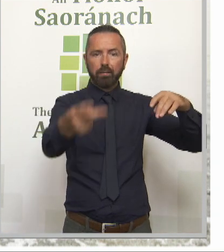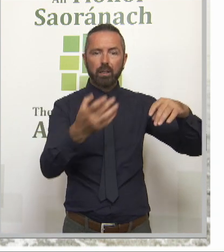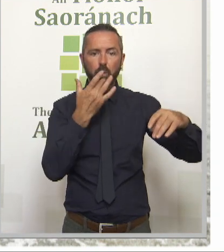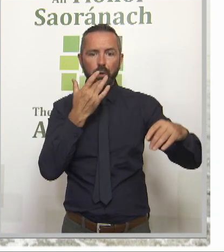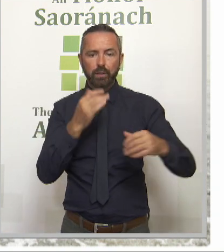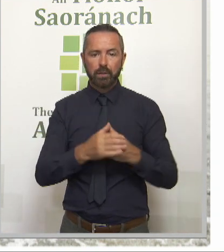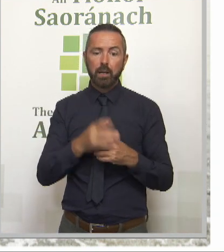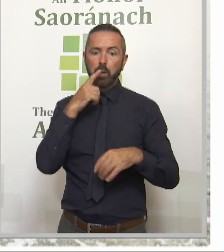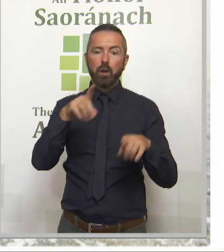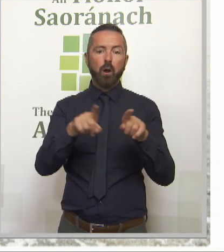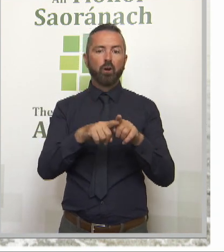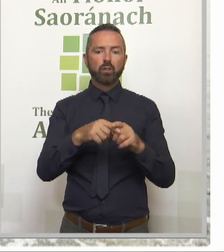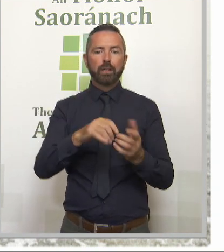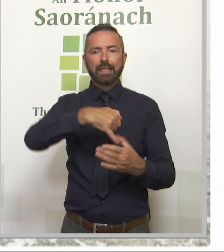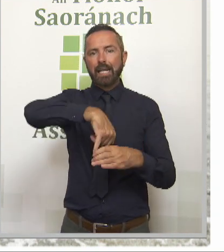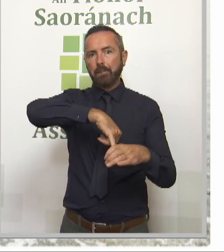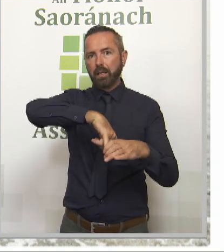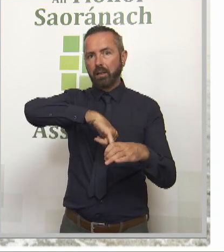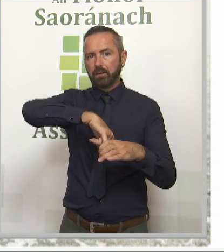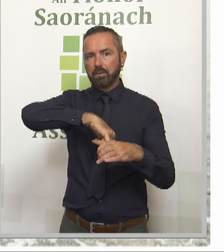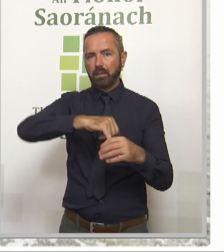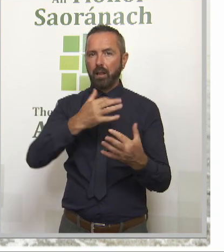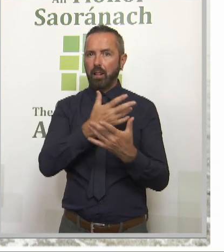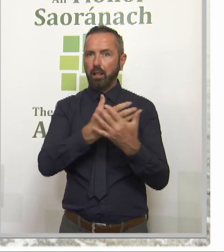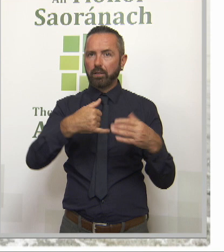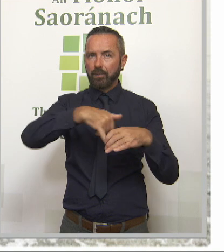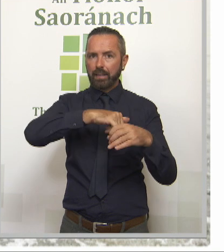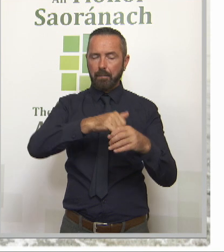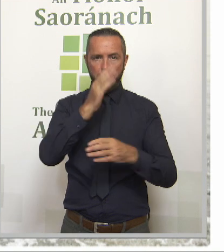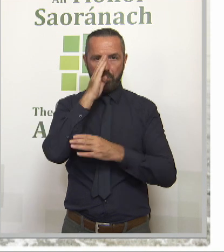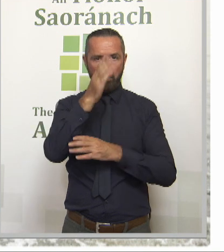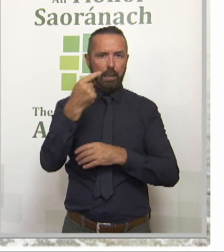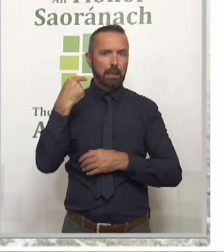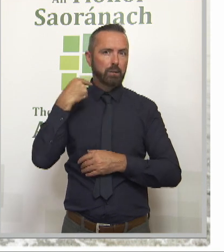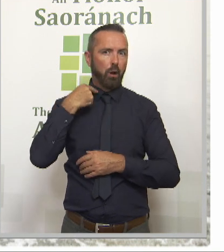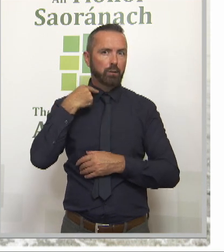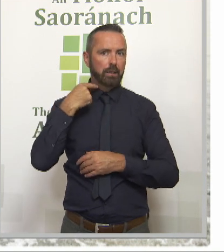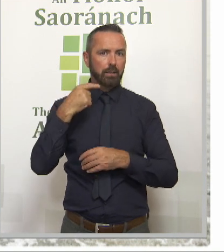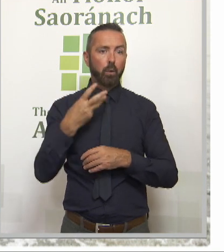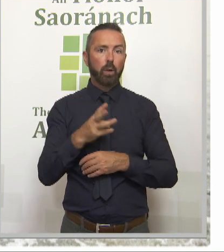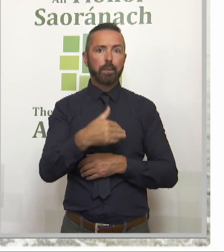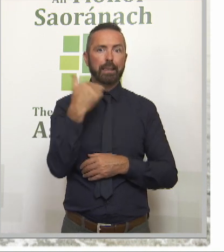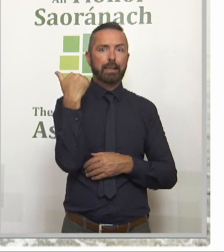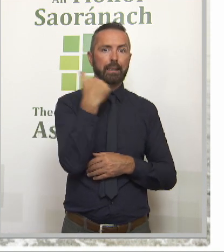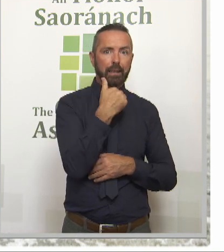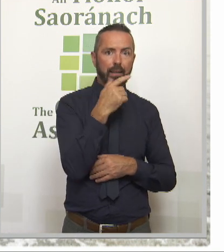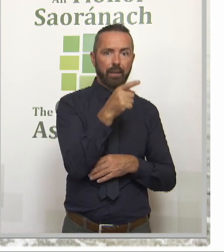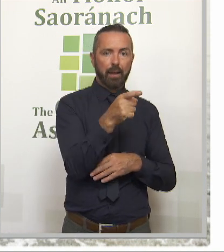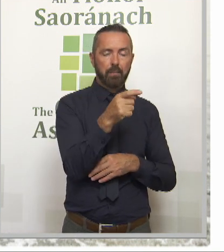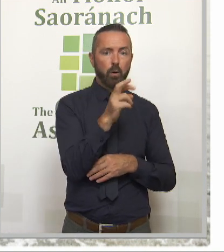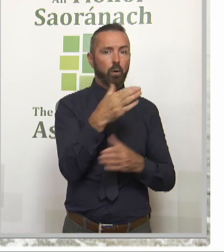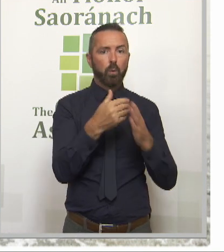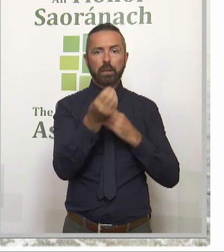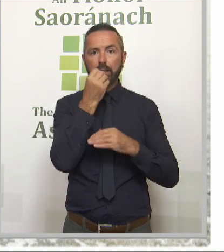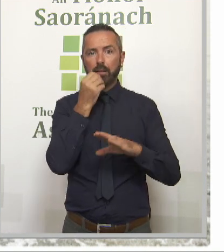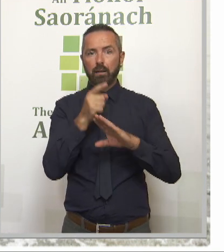many polluting chemicals are directly toxic to animals. So they might just kill our toads or the things that they feed upon when they